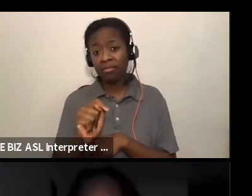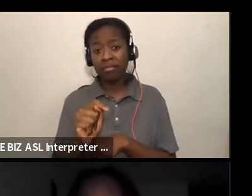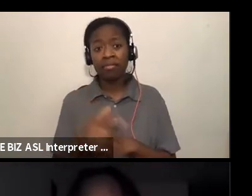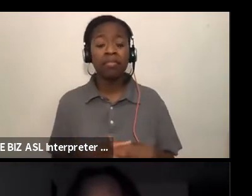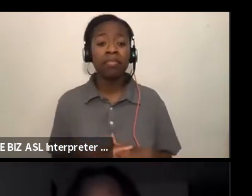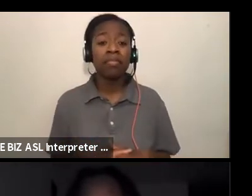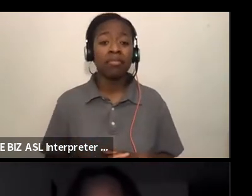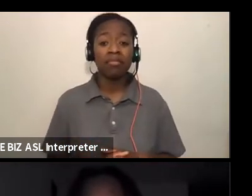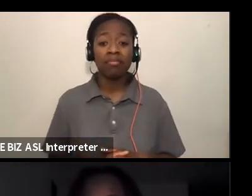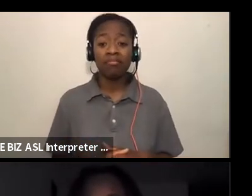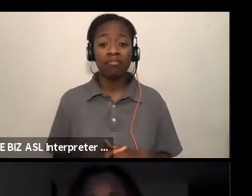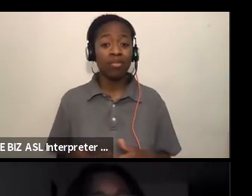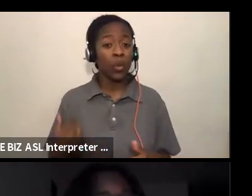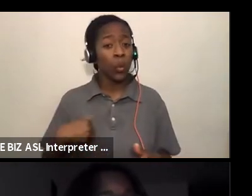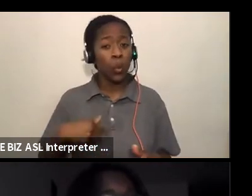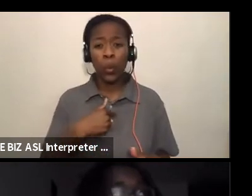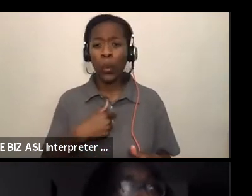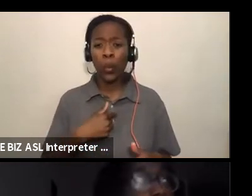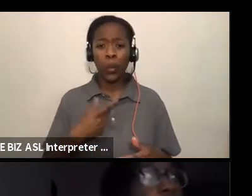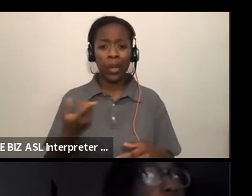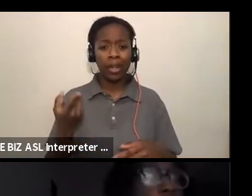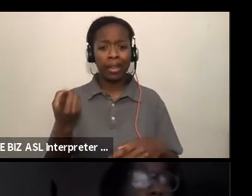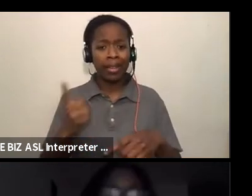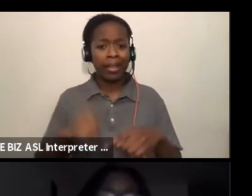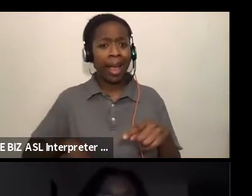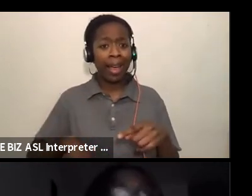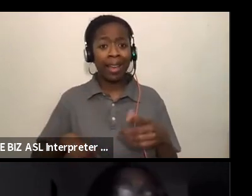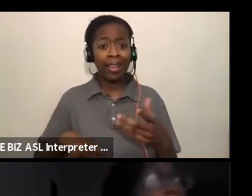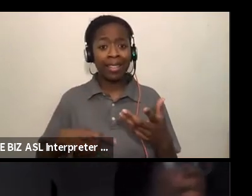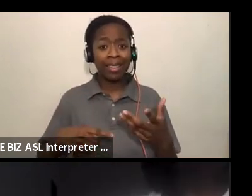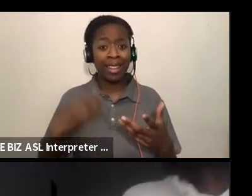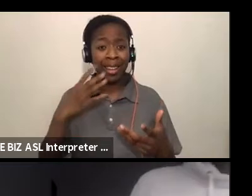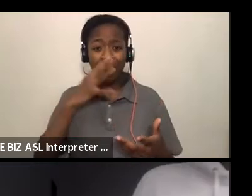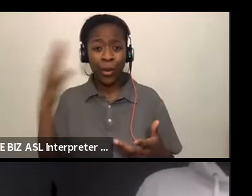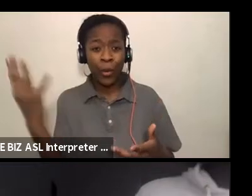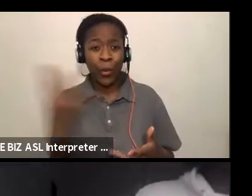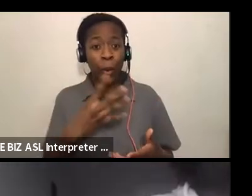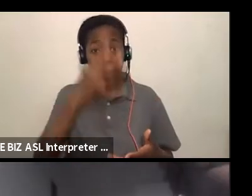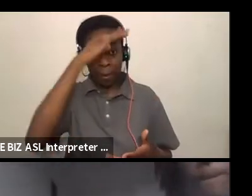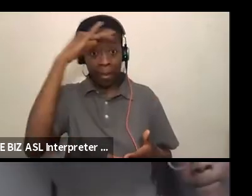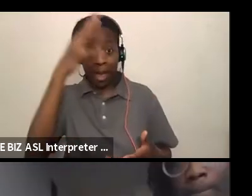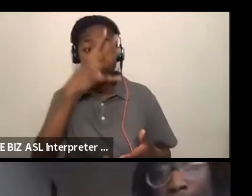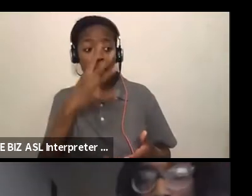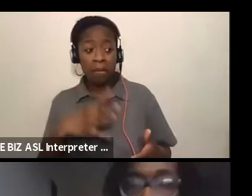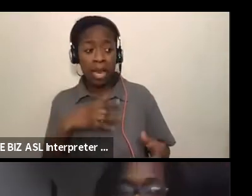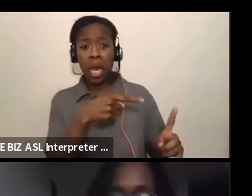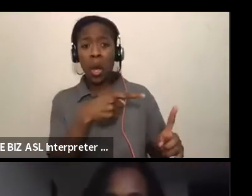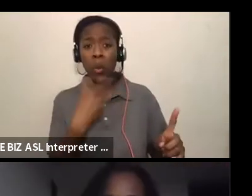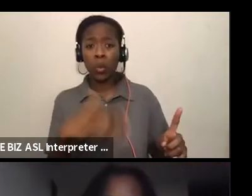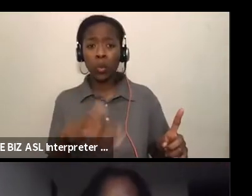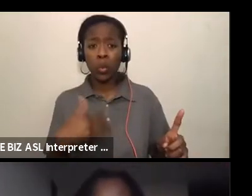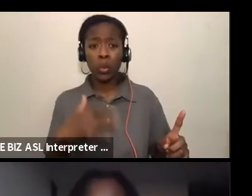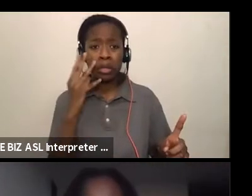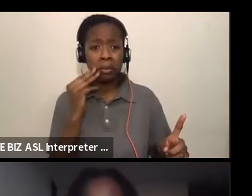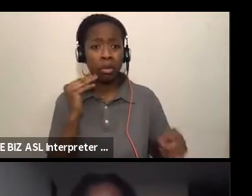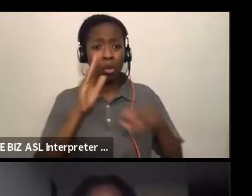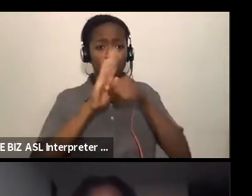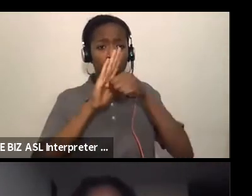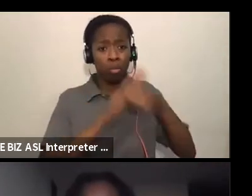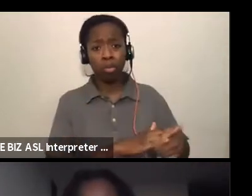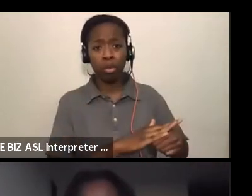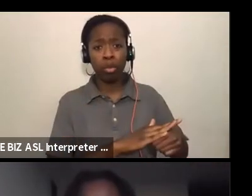We still can't sit here and not overlook like the mistreatment of Black women in the American theater. And like a lot of like women of color in the American theater as